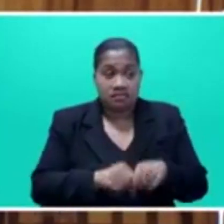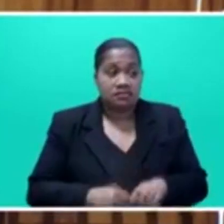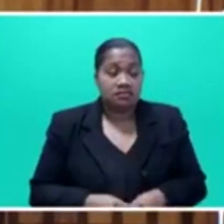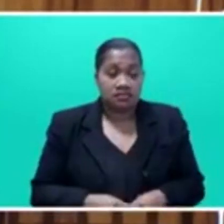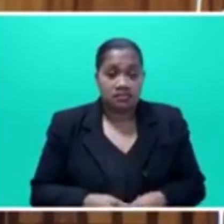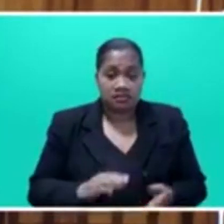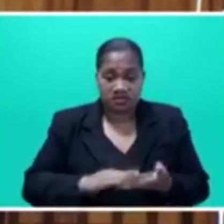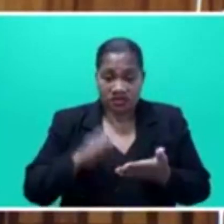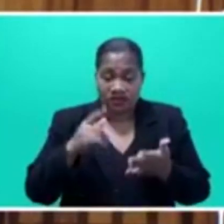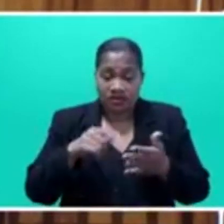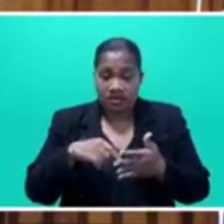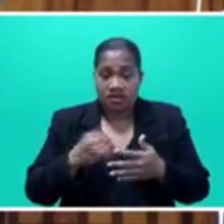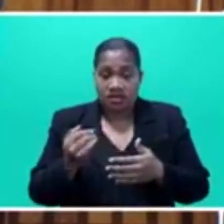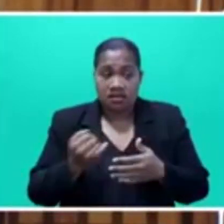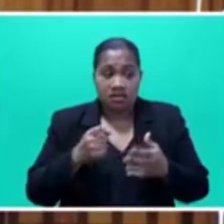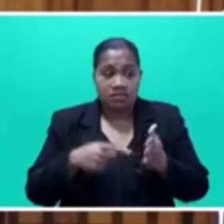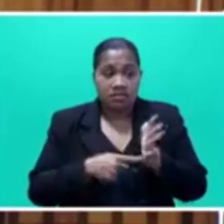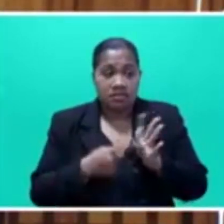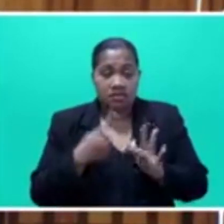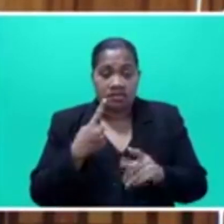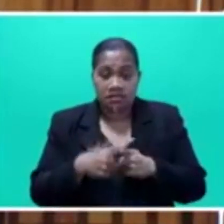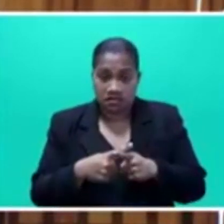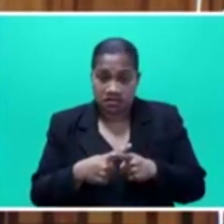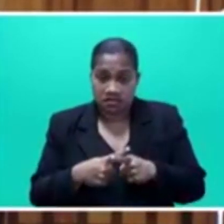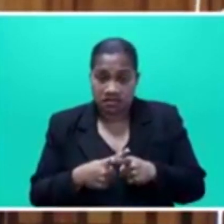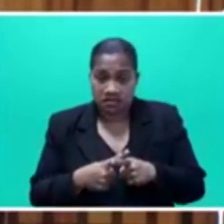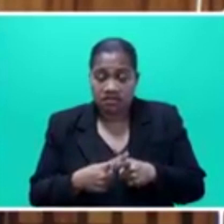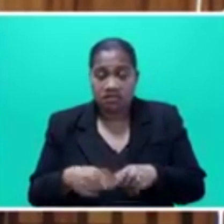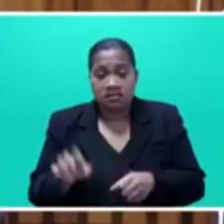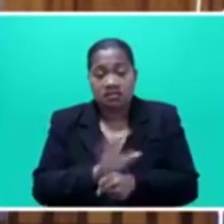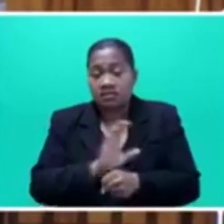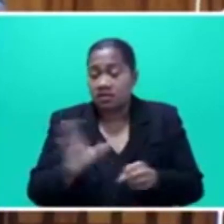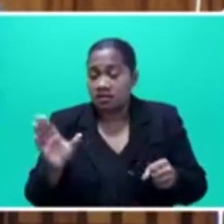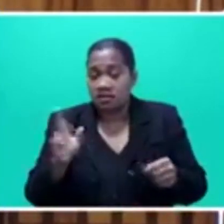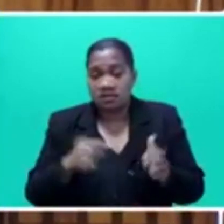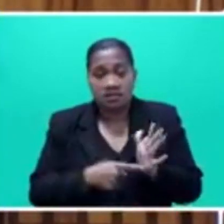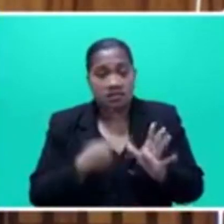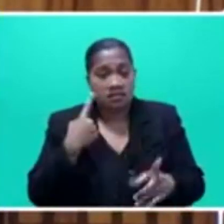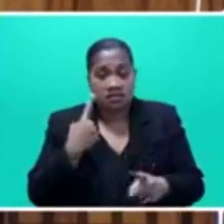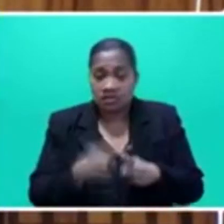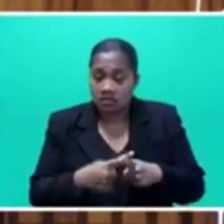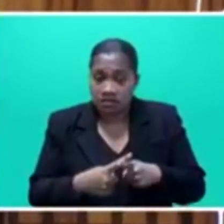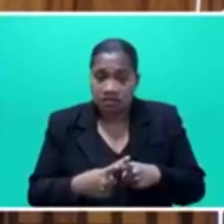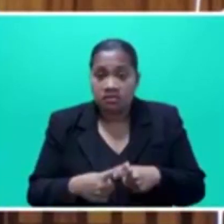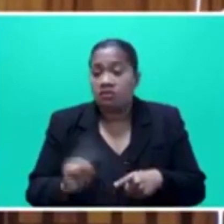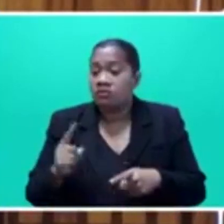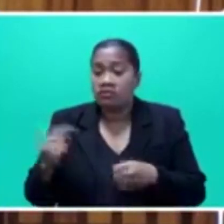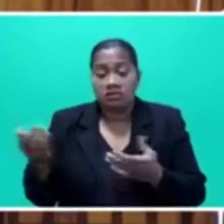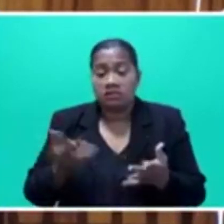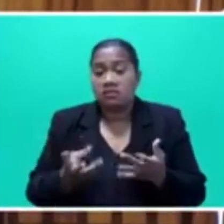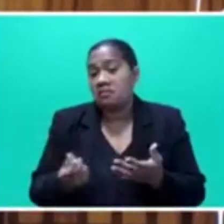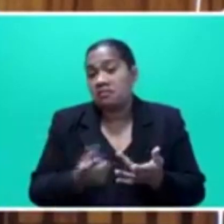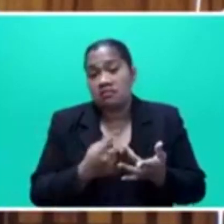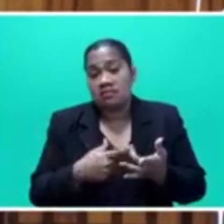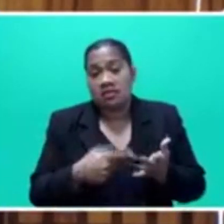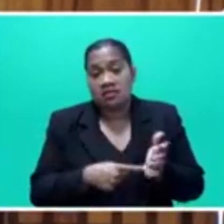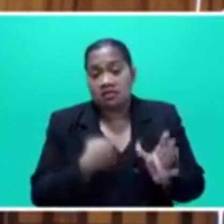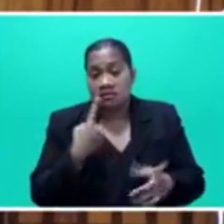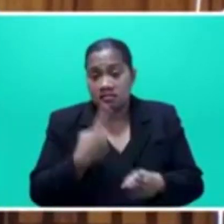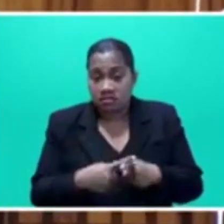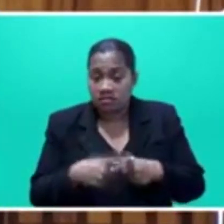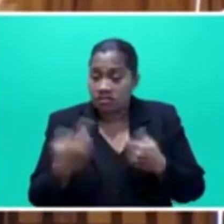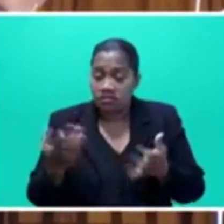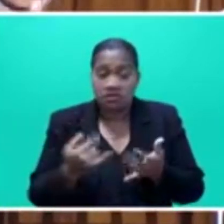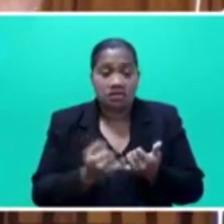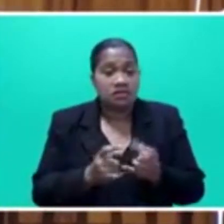tax? Does that mean they'll increase company tax? What will they do? Will they impose some other tax? Will they bring in STT? Will